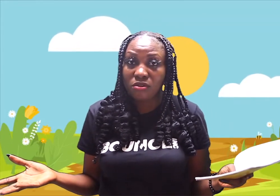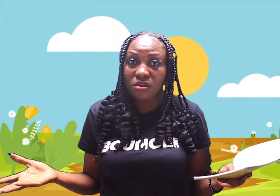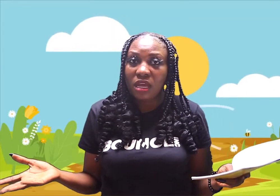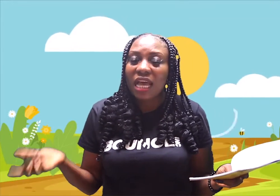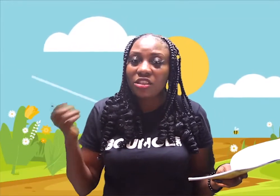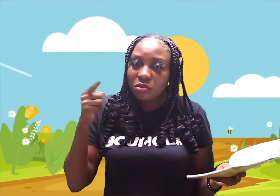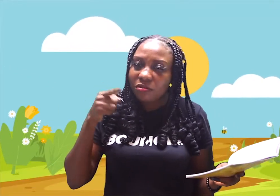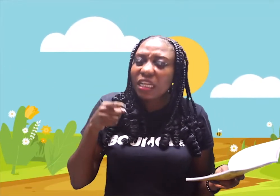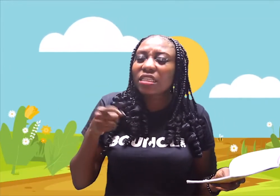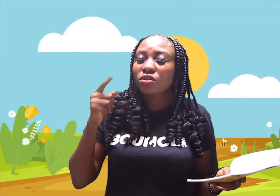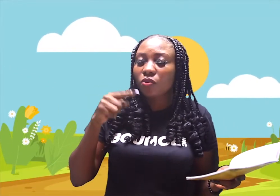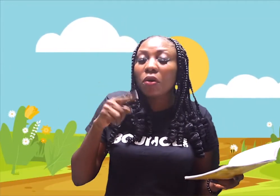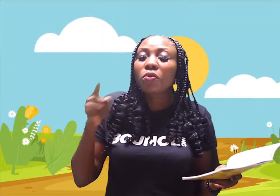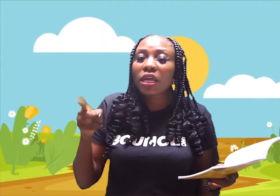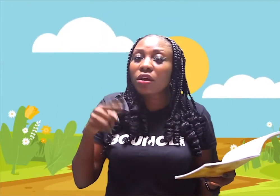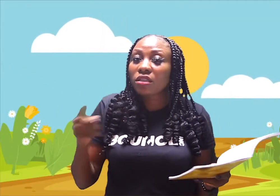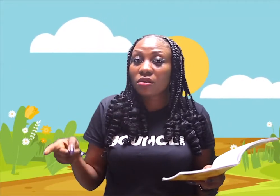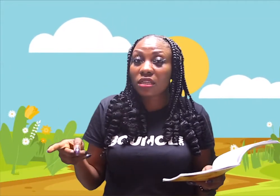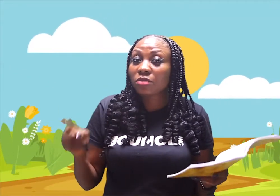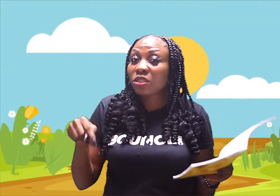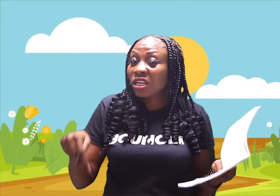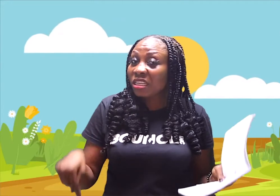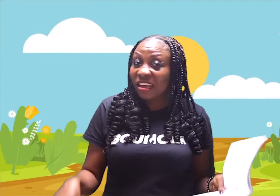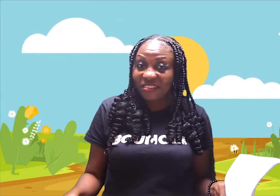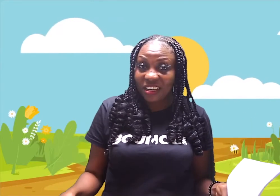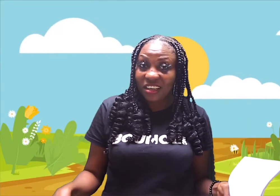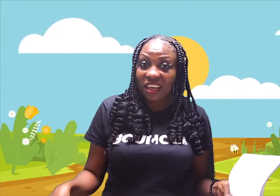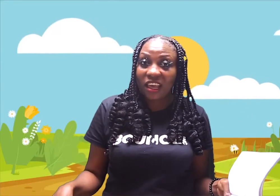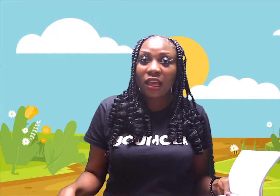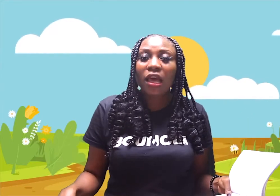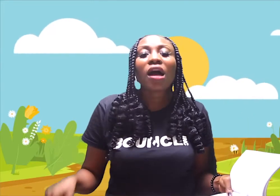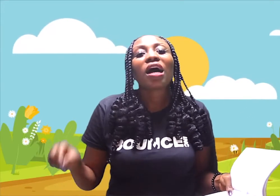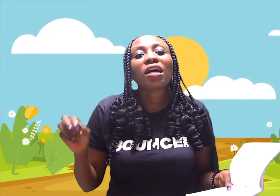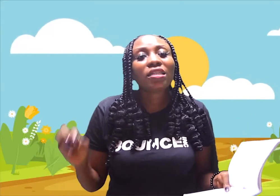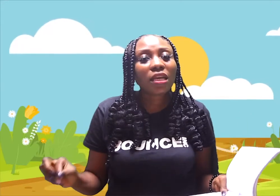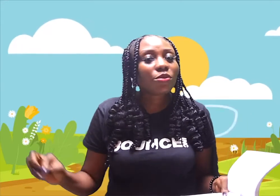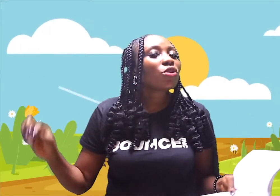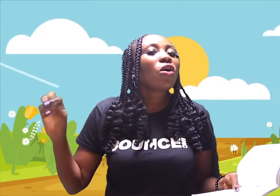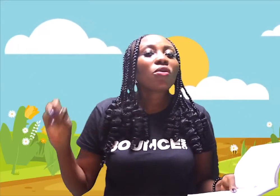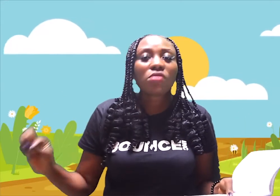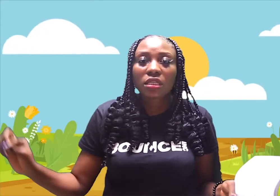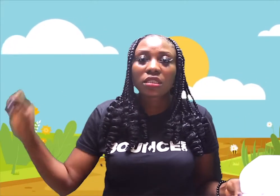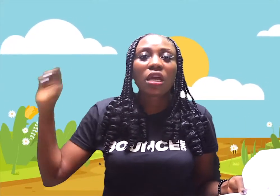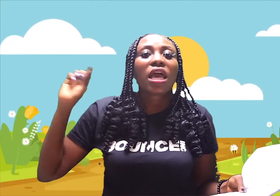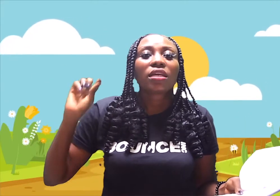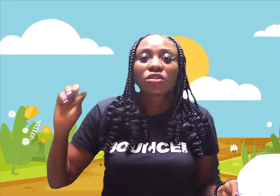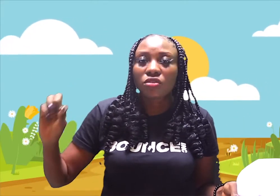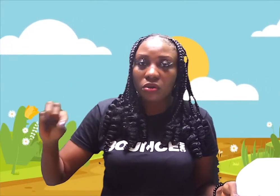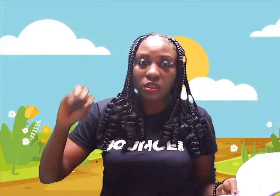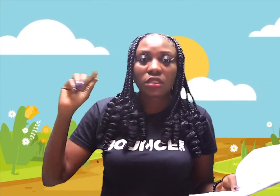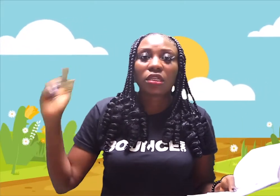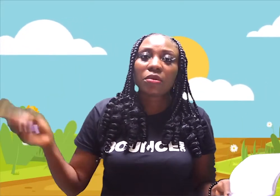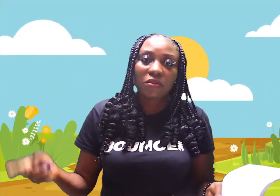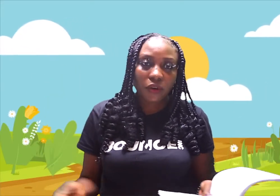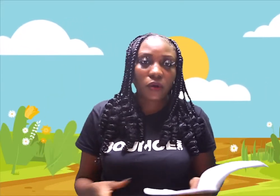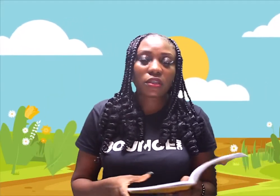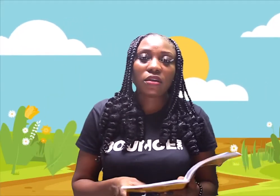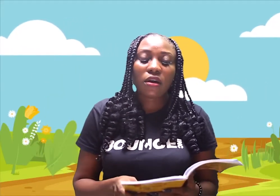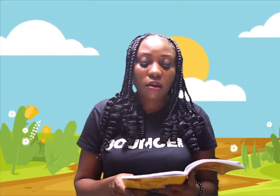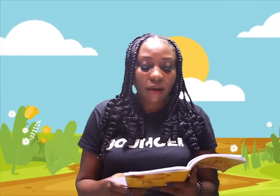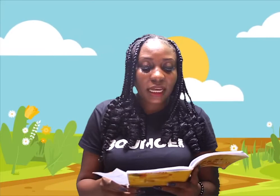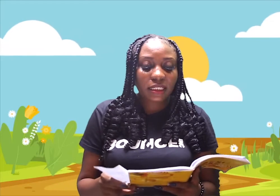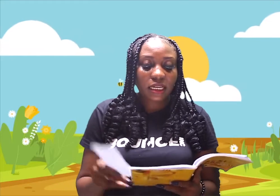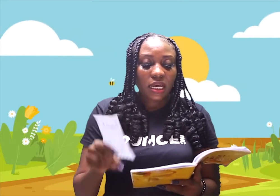don't know? And you will find out one way or the other, especially in Africa here, our names always exalt the name of